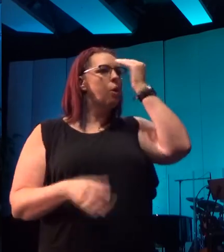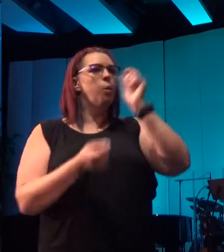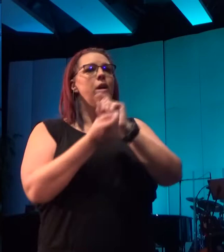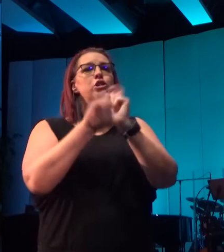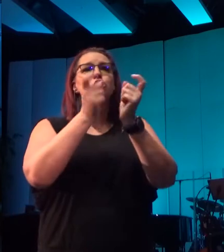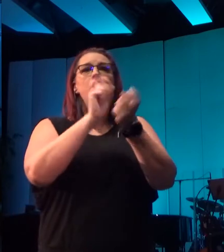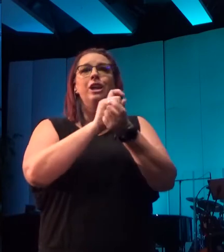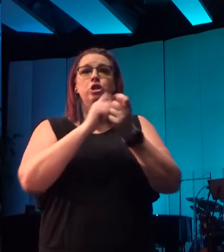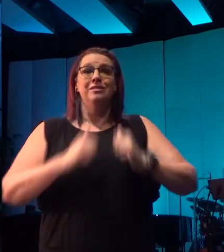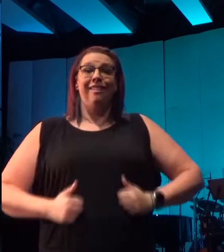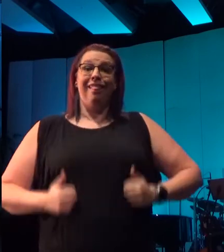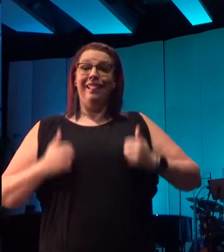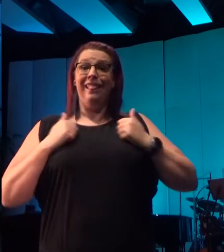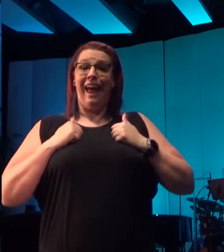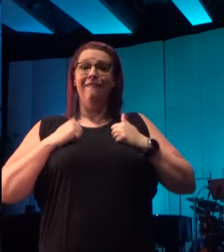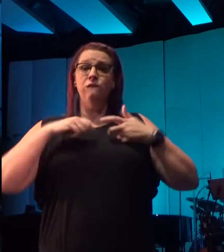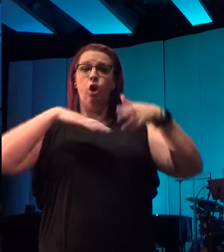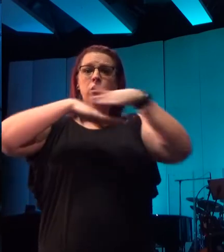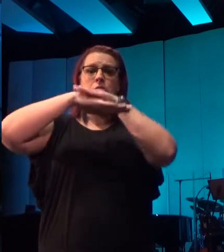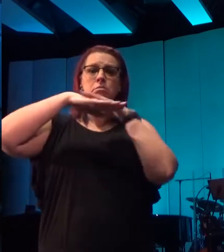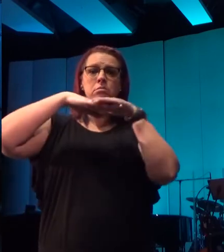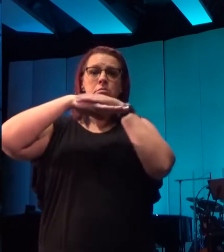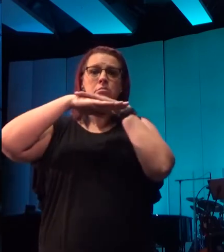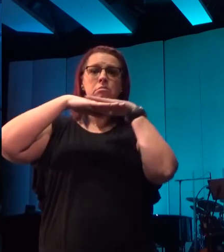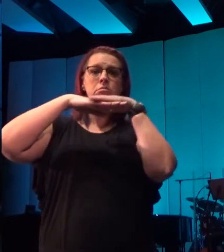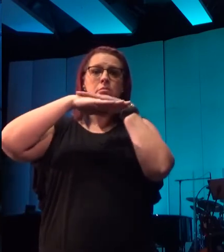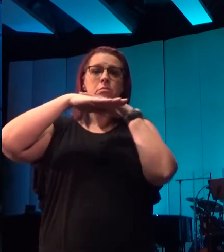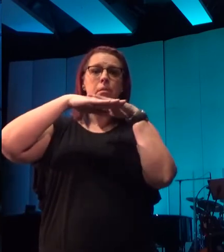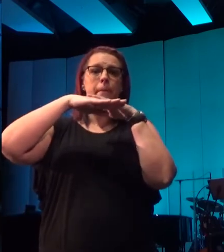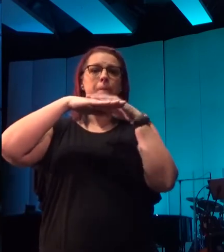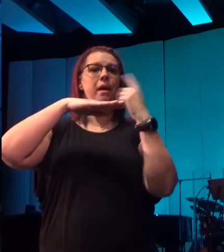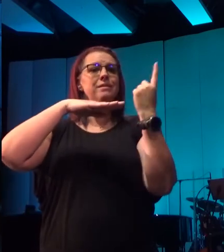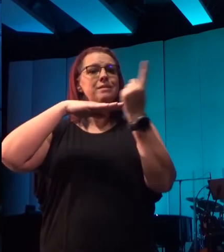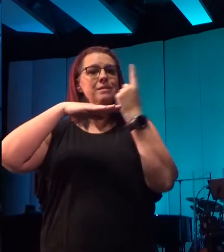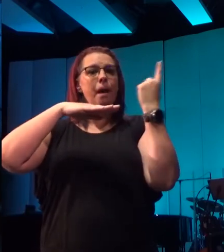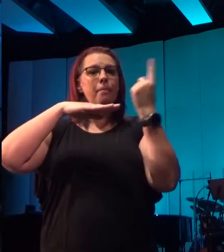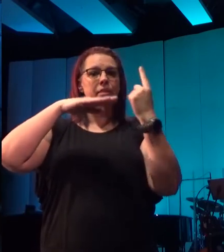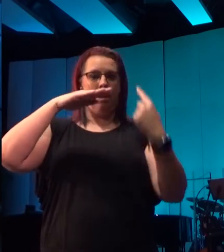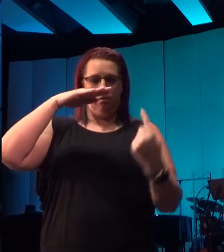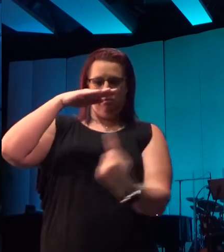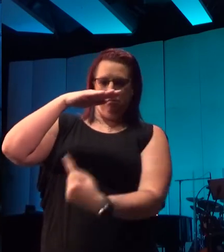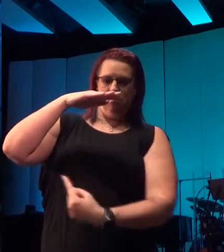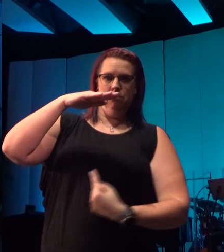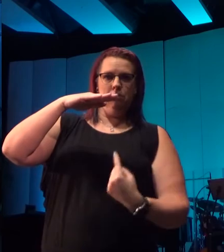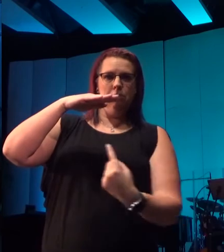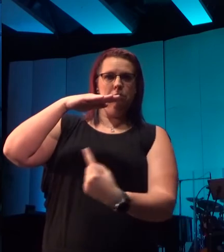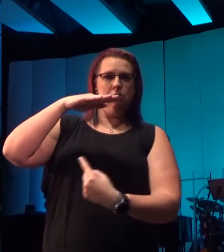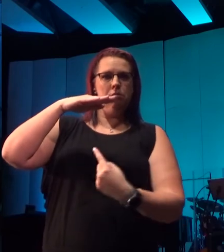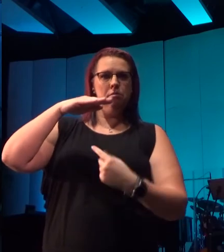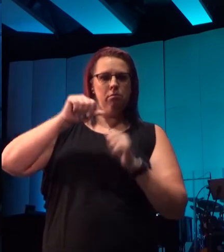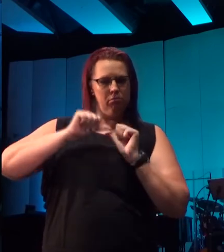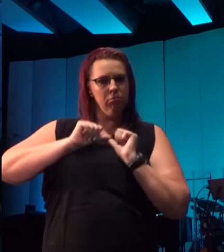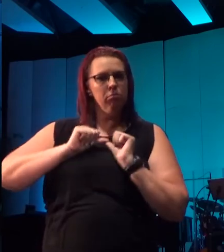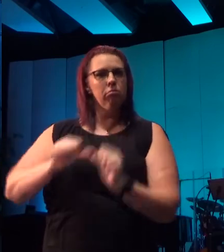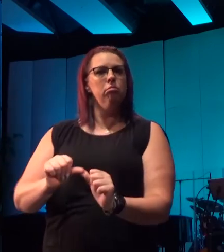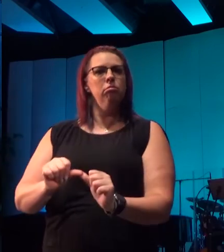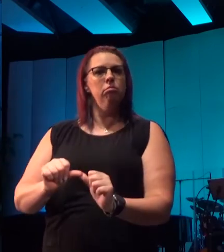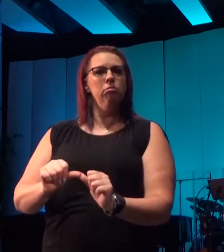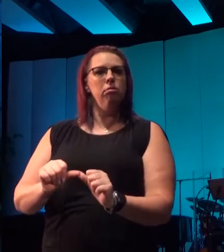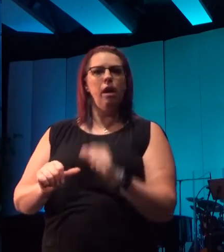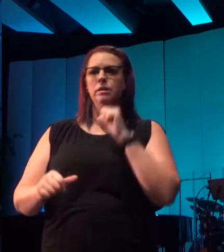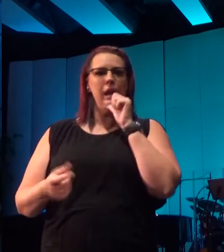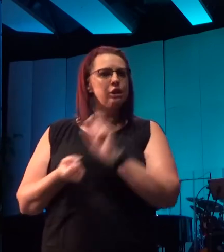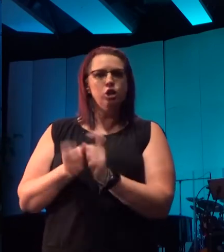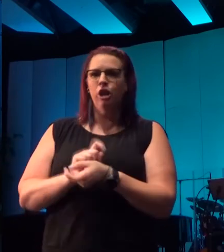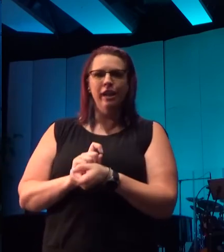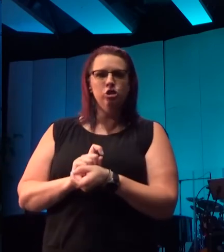life, and yet there's something unchanging and consistent and reliable at the core of all life,